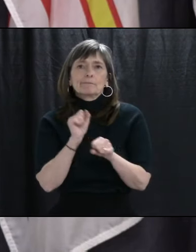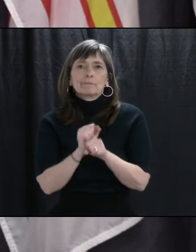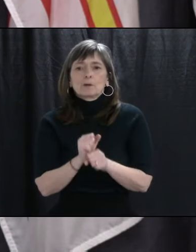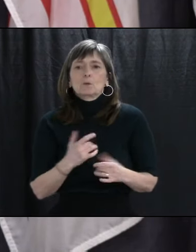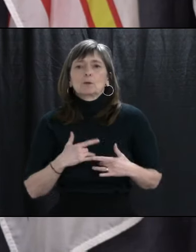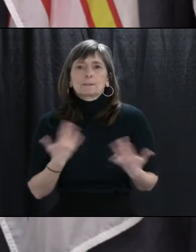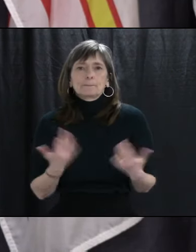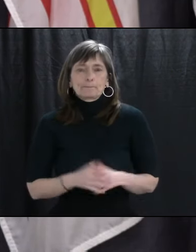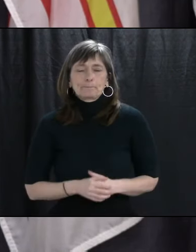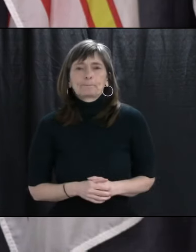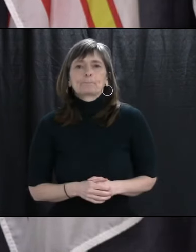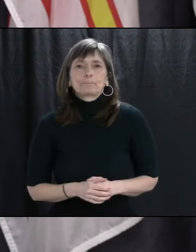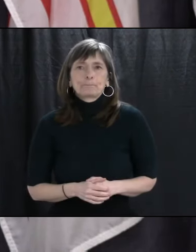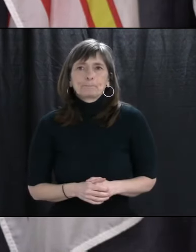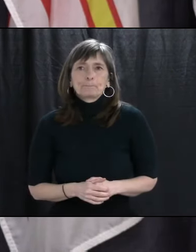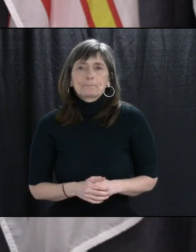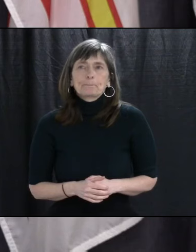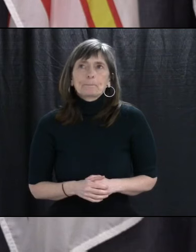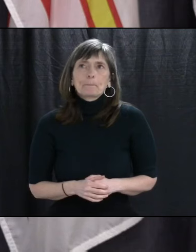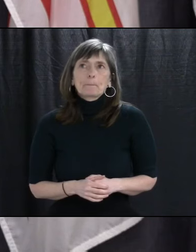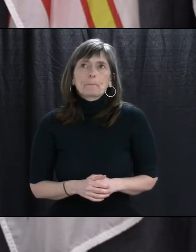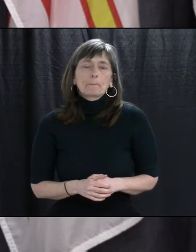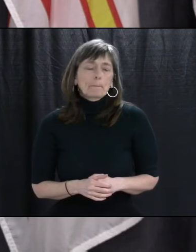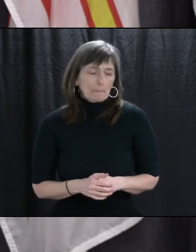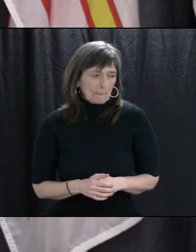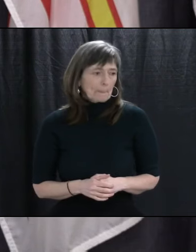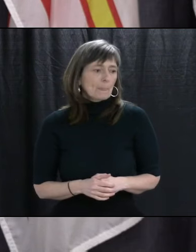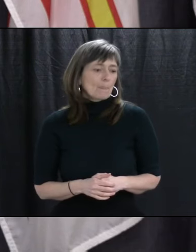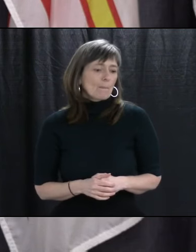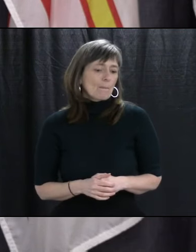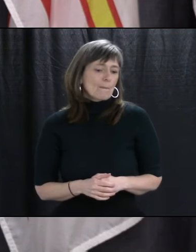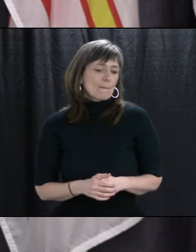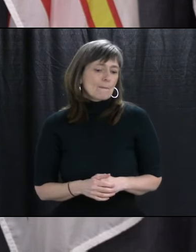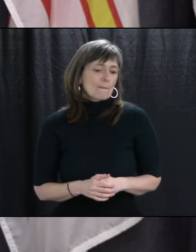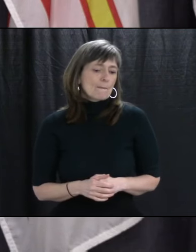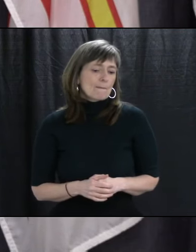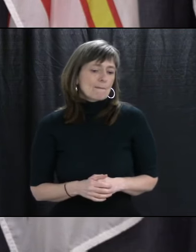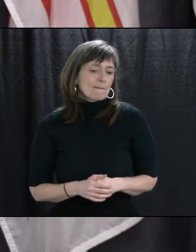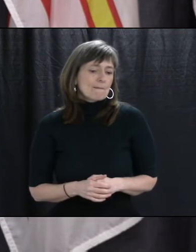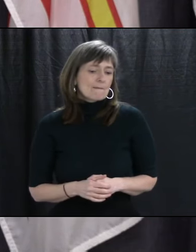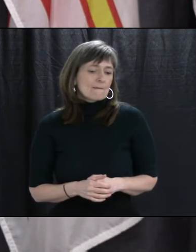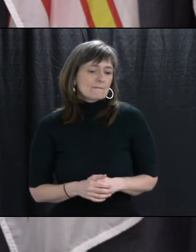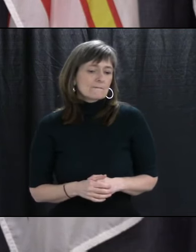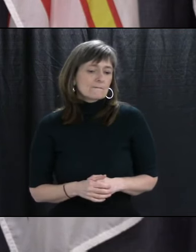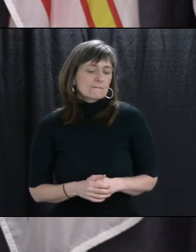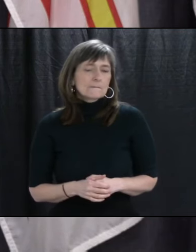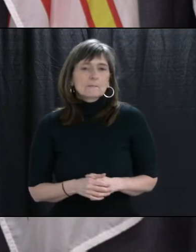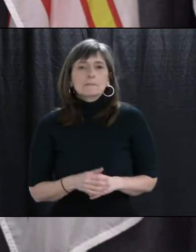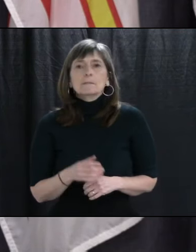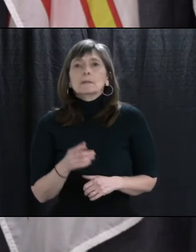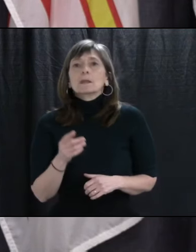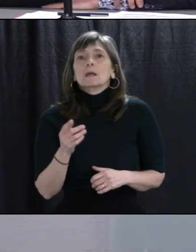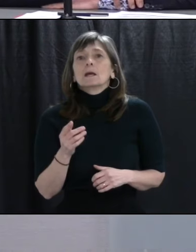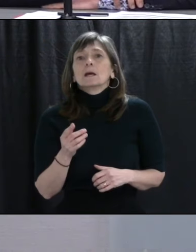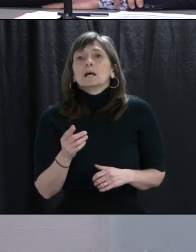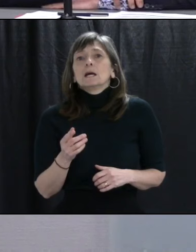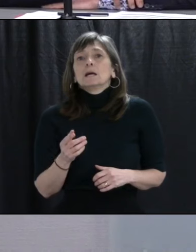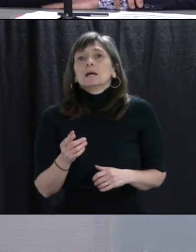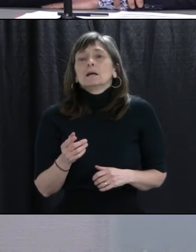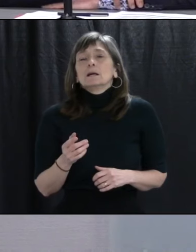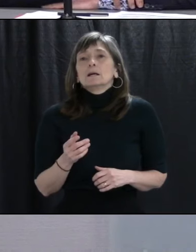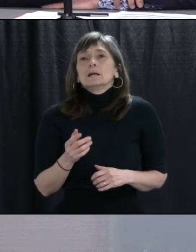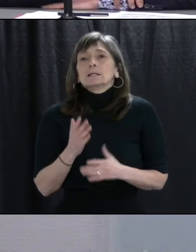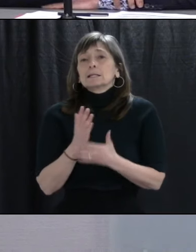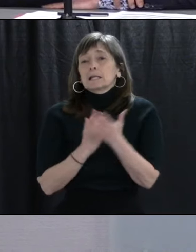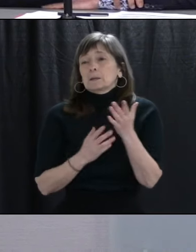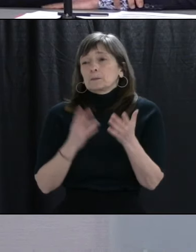industry would look like this year. Thank you. I'm not sure who can answer this, but we're seeing now reports that a